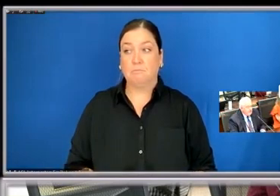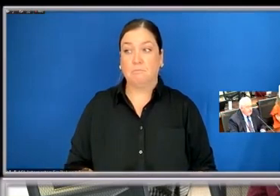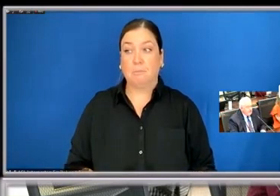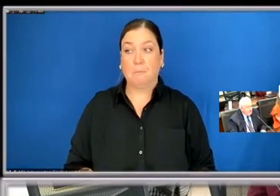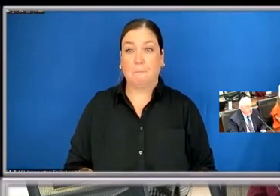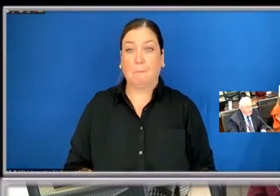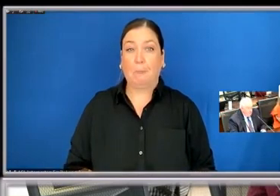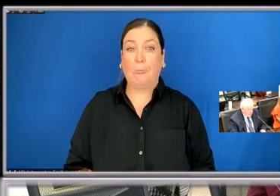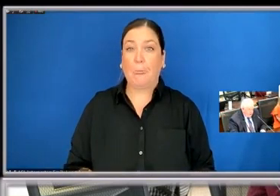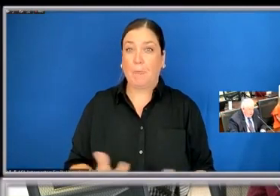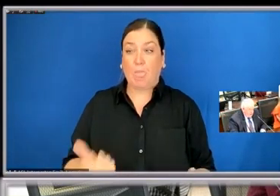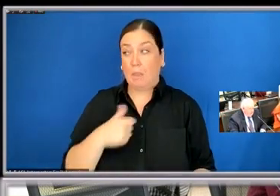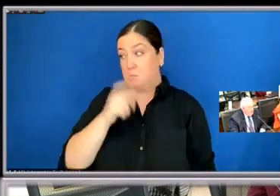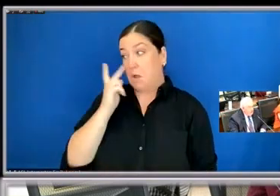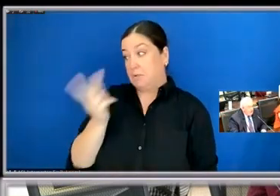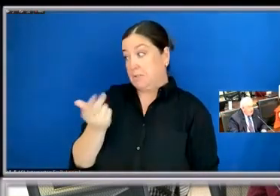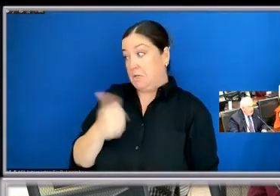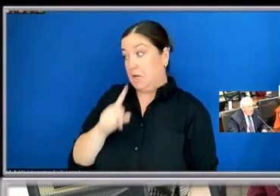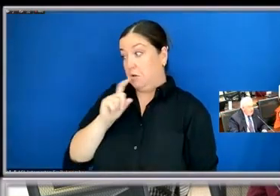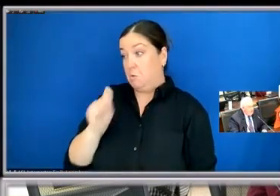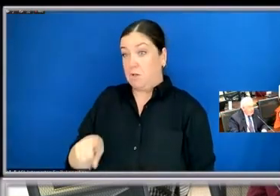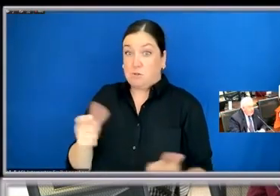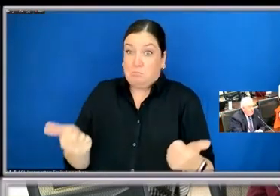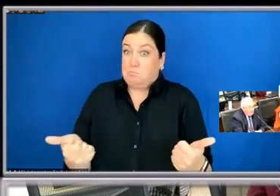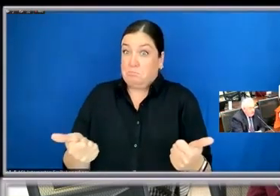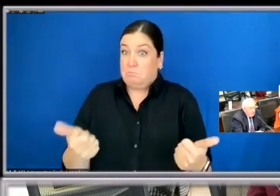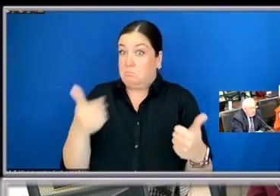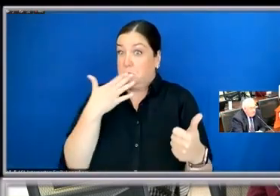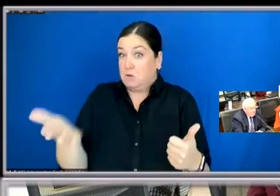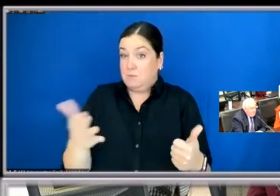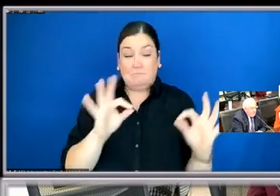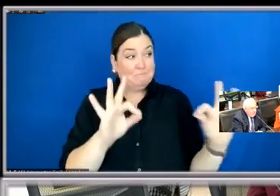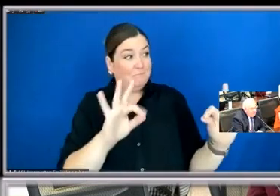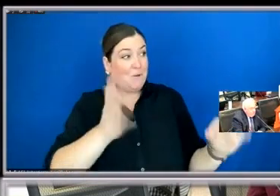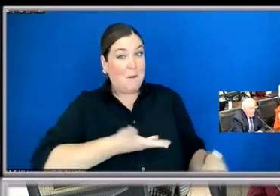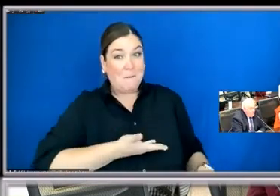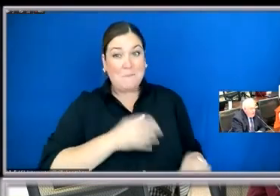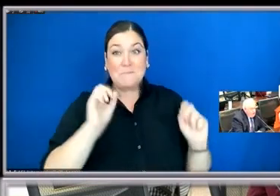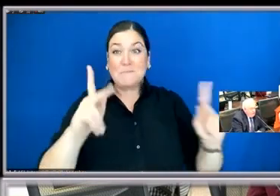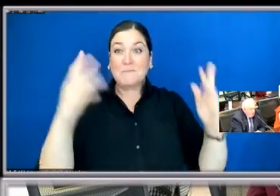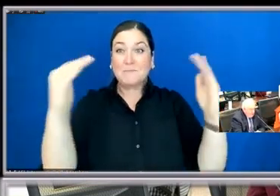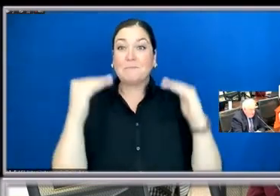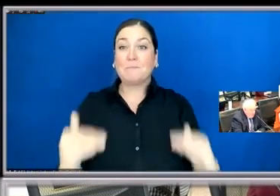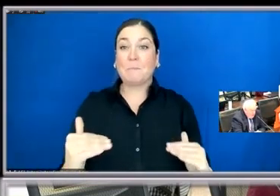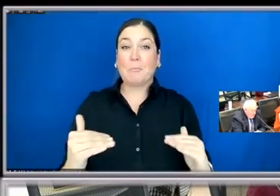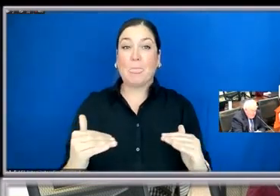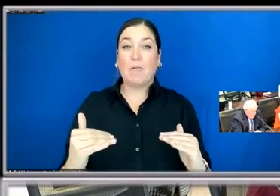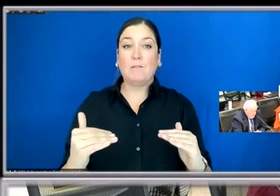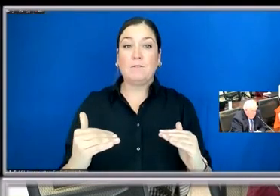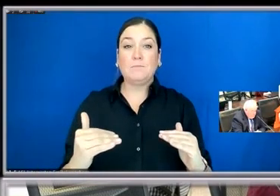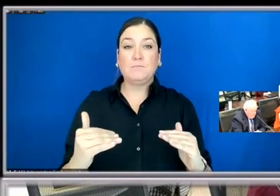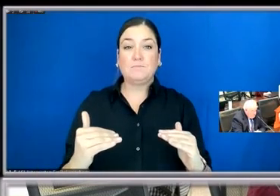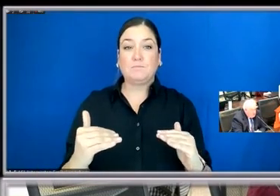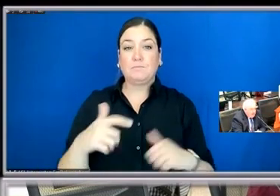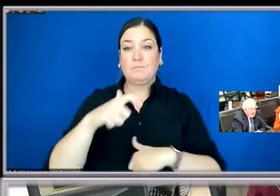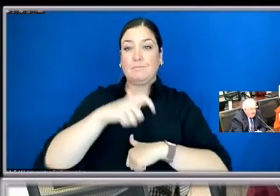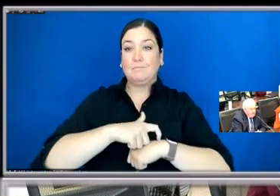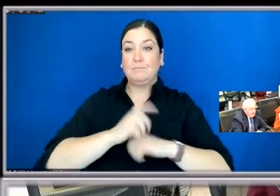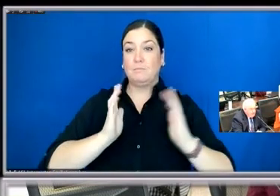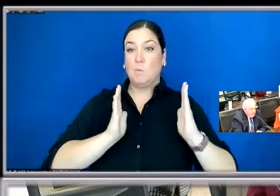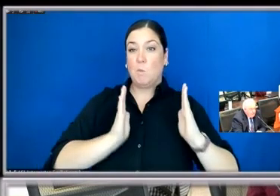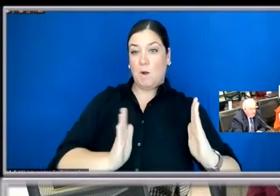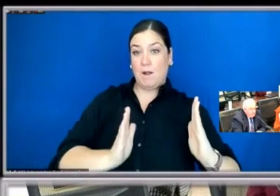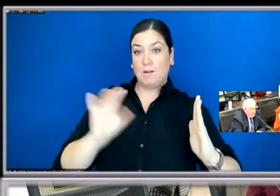Not seeing any. Okay. Looking good. Thank you, sir. You're welcome. Then I'll jump to period 1 for